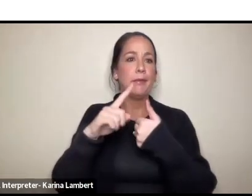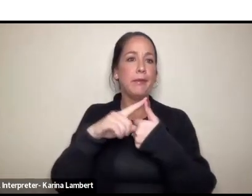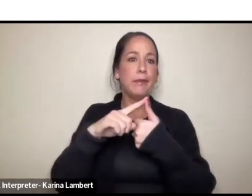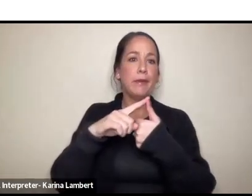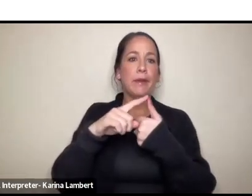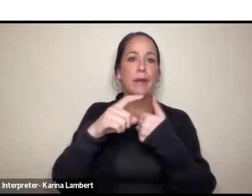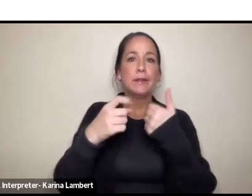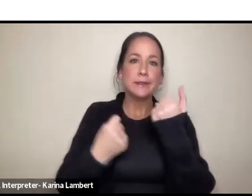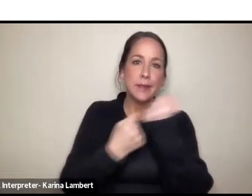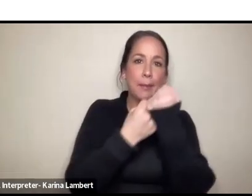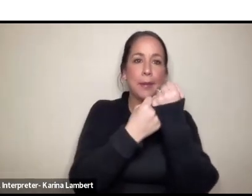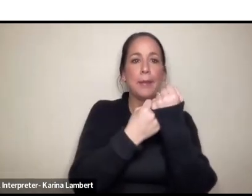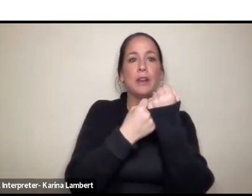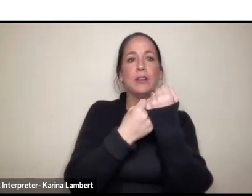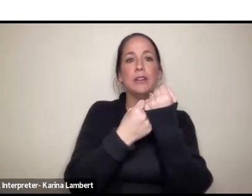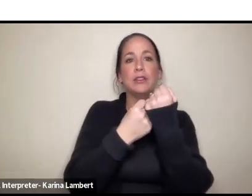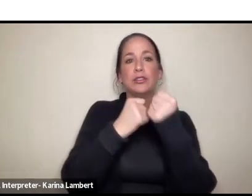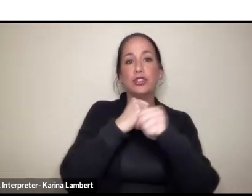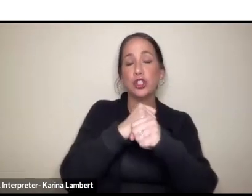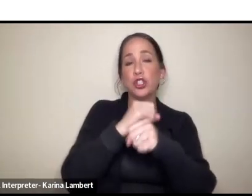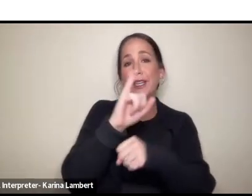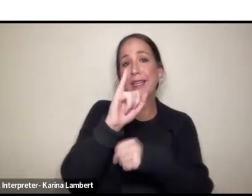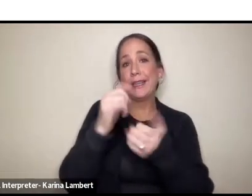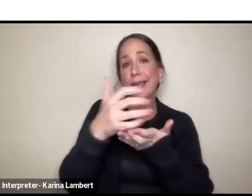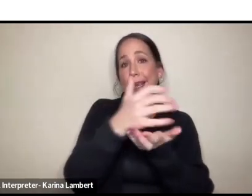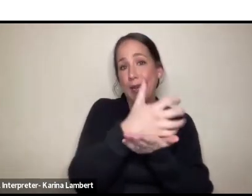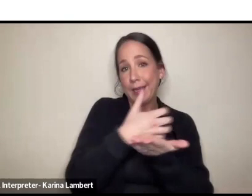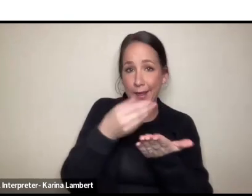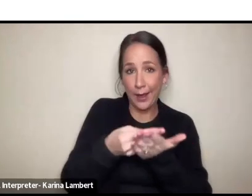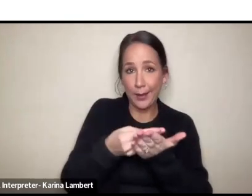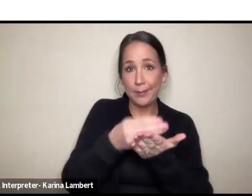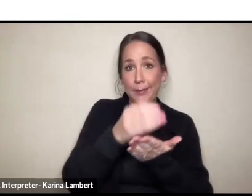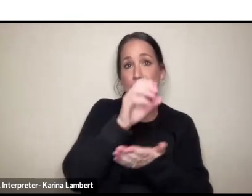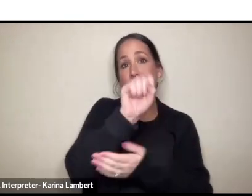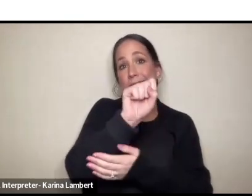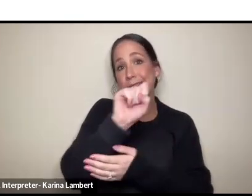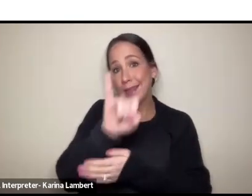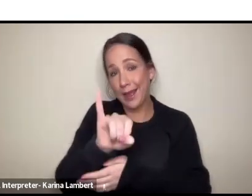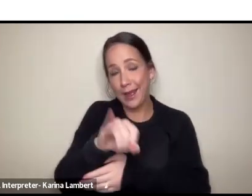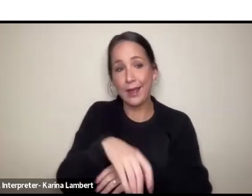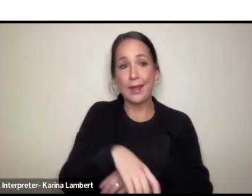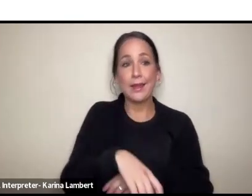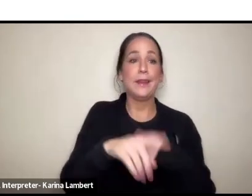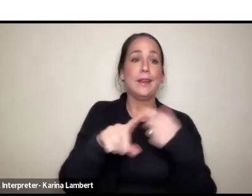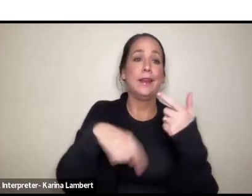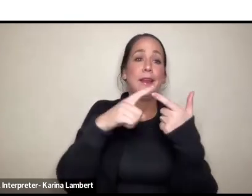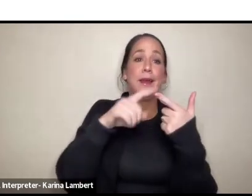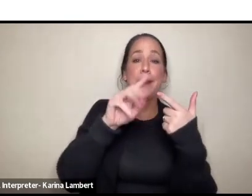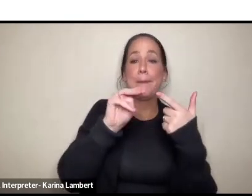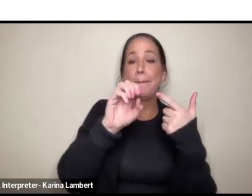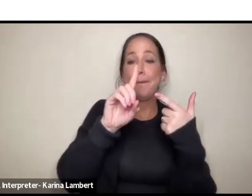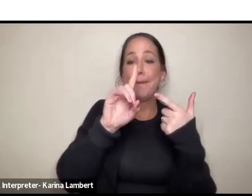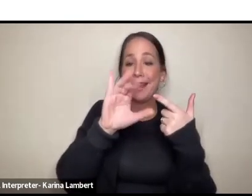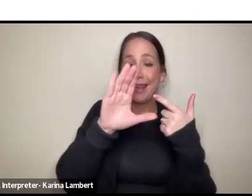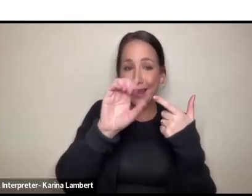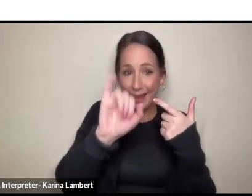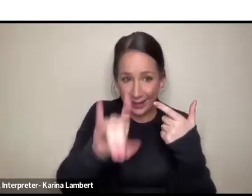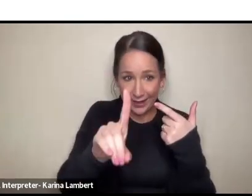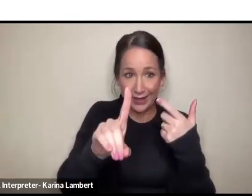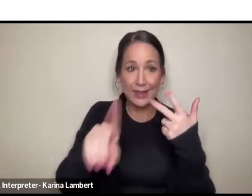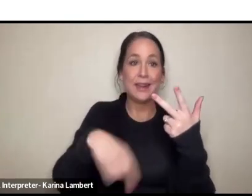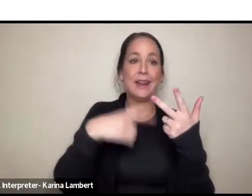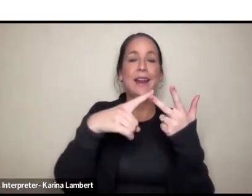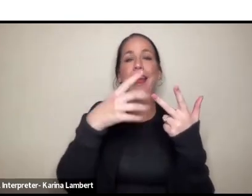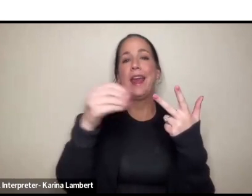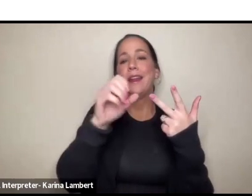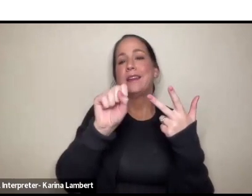supplemental security income, also known as SSI. There's Medicaid, and there's subsidized